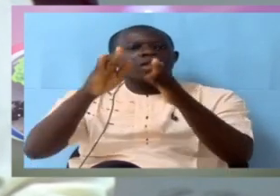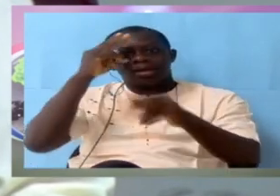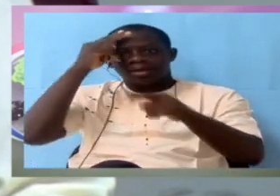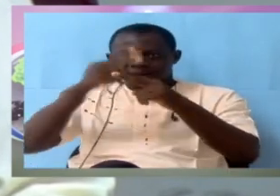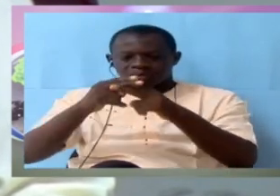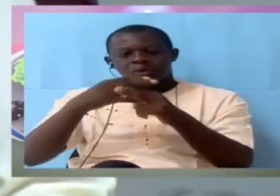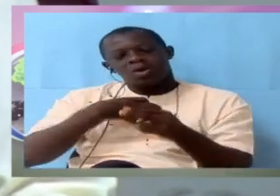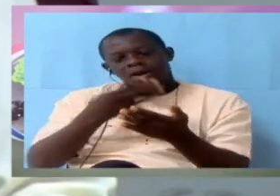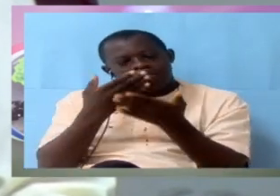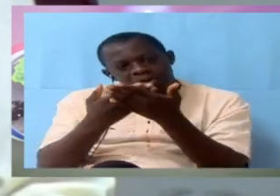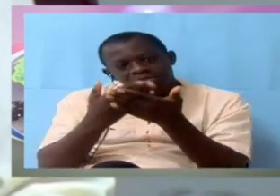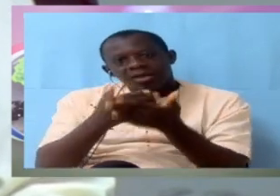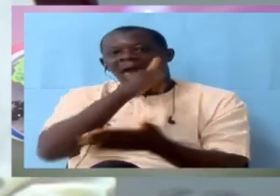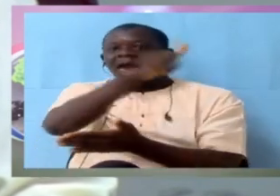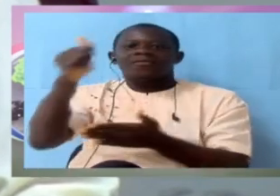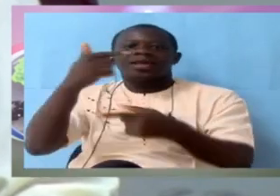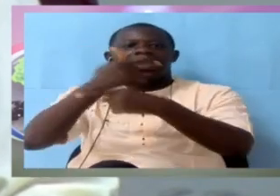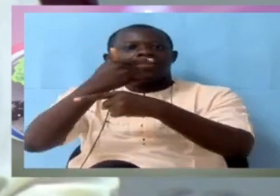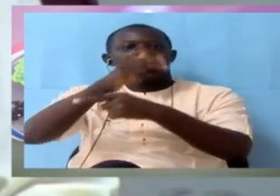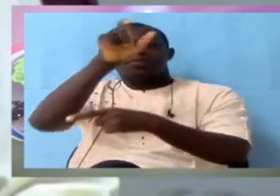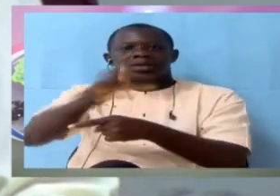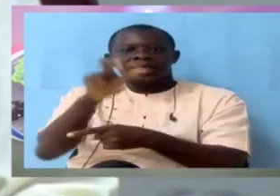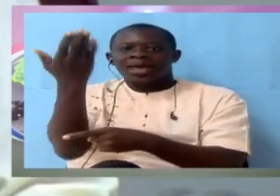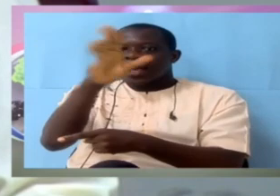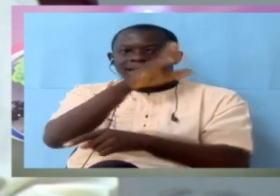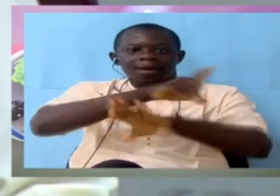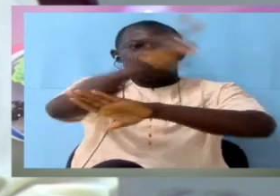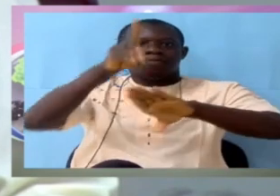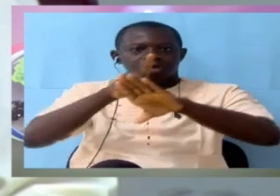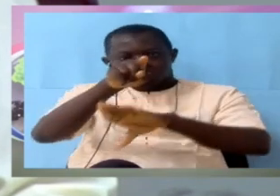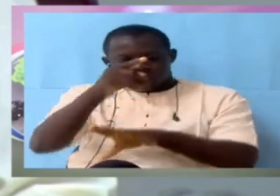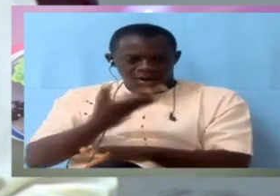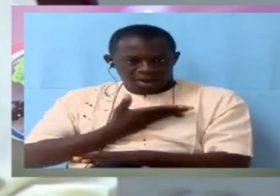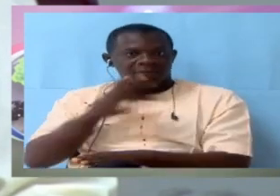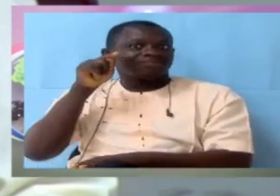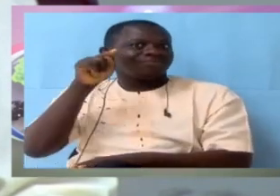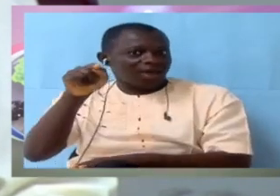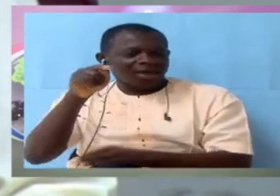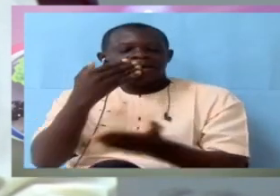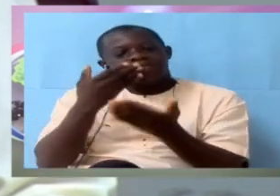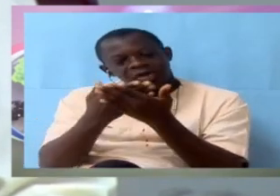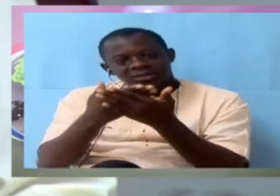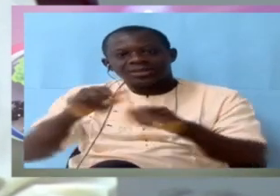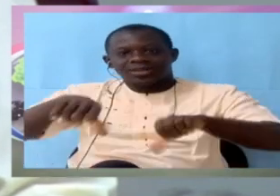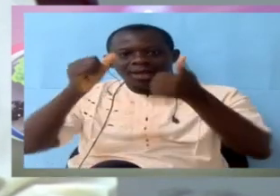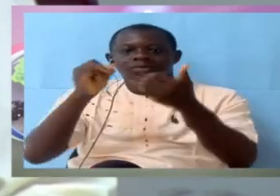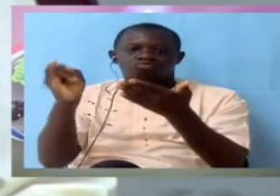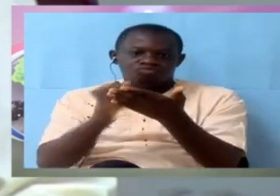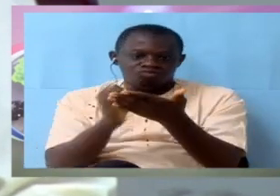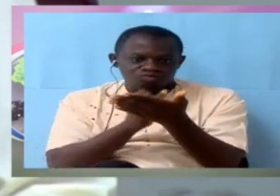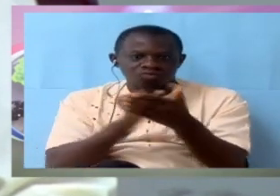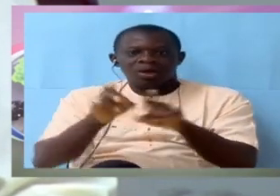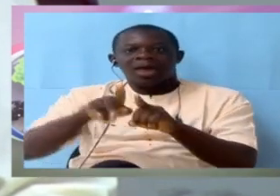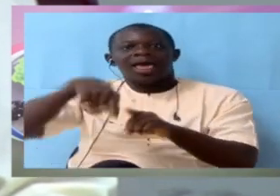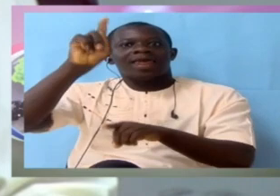every Gambian, wherever you are, to recite Fatiha, 11 Ikhlas, and